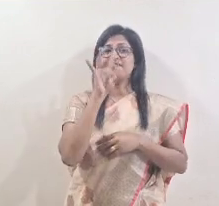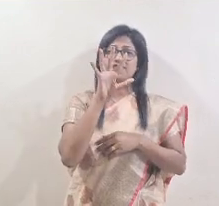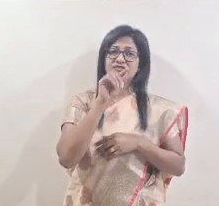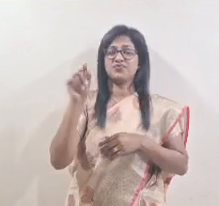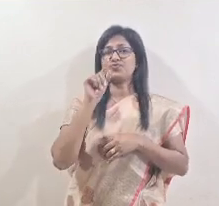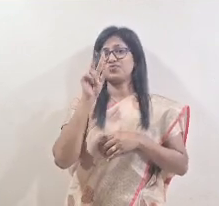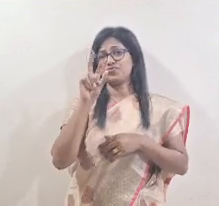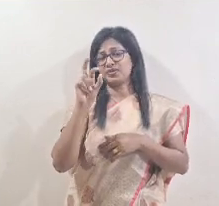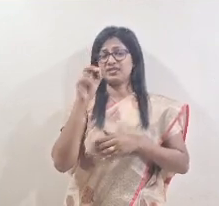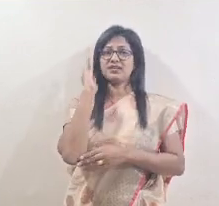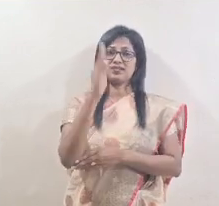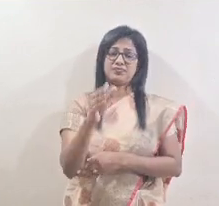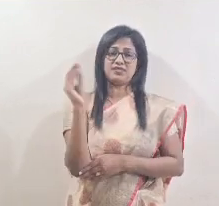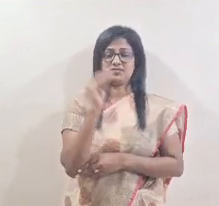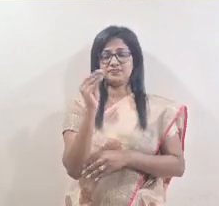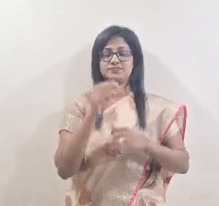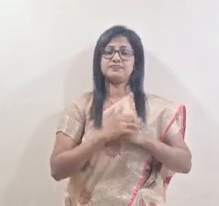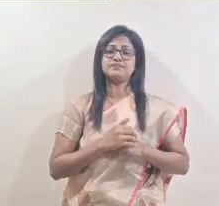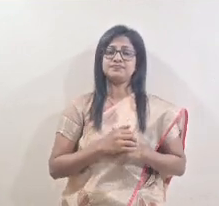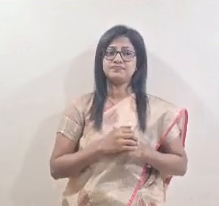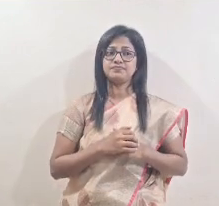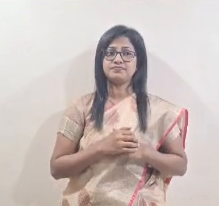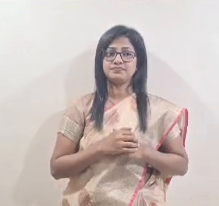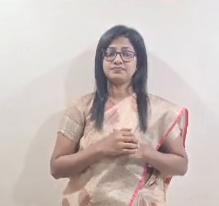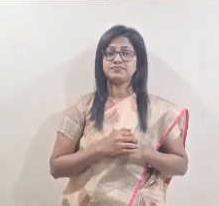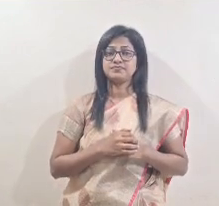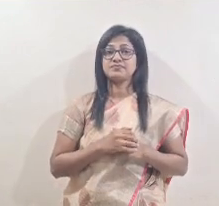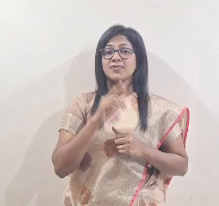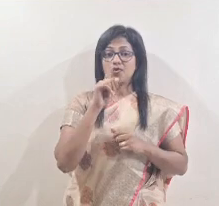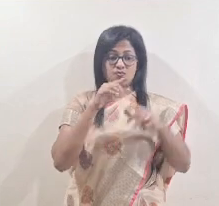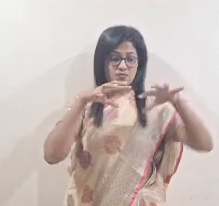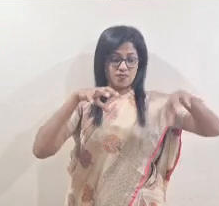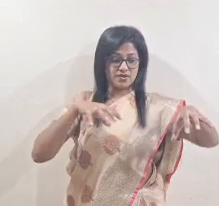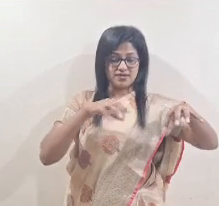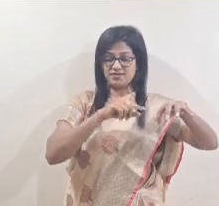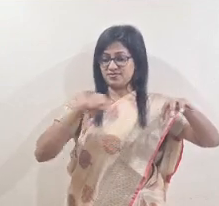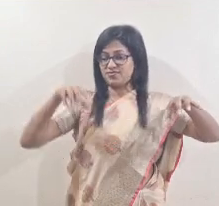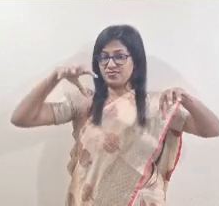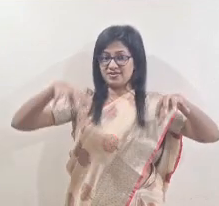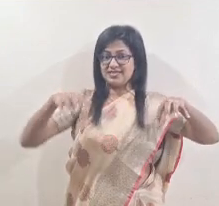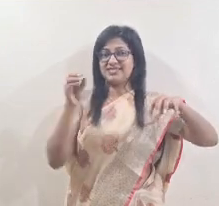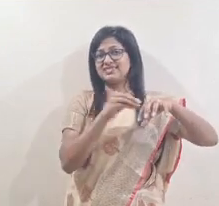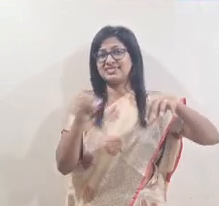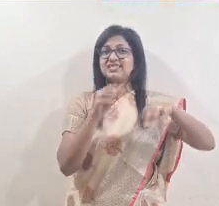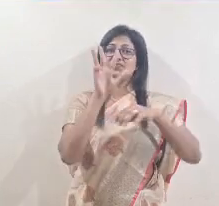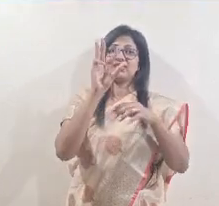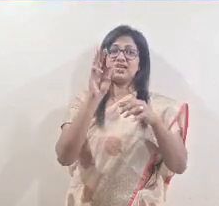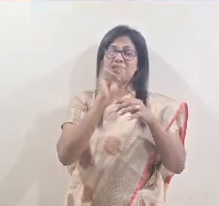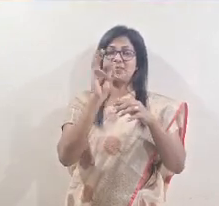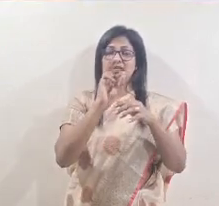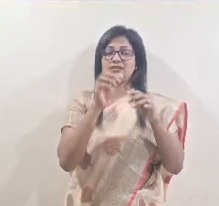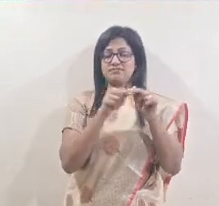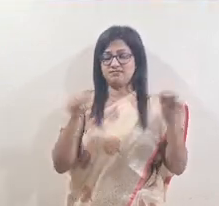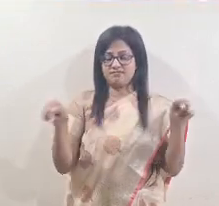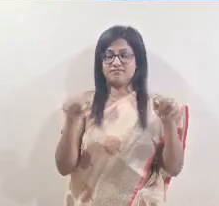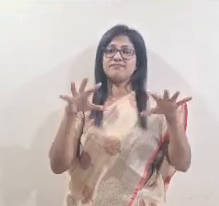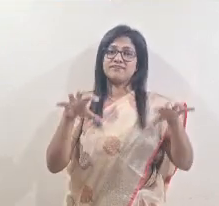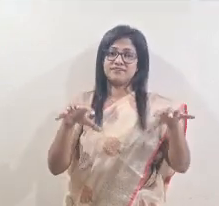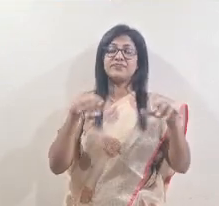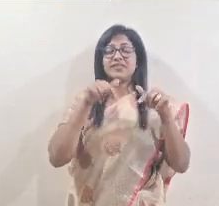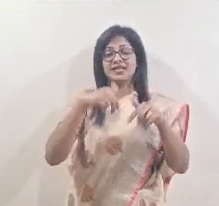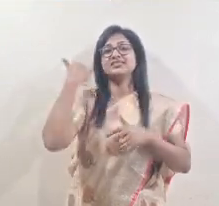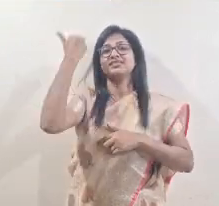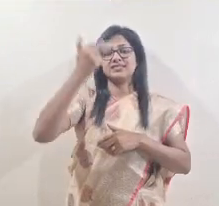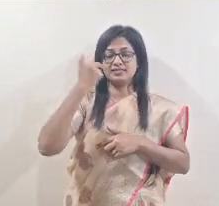20 kilometers, sir. And between one island to other, it takes around 30 minutes. So that's why they